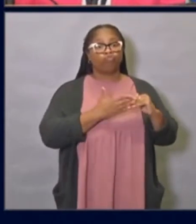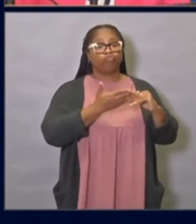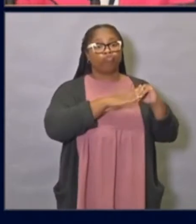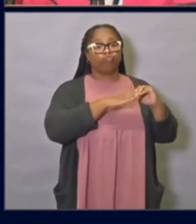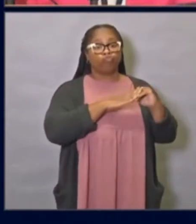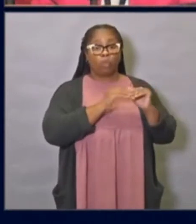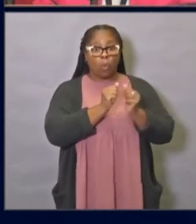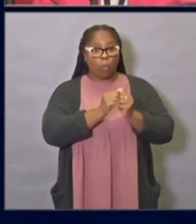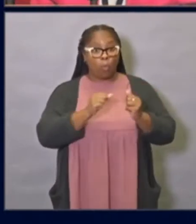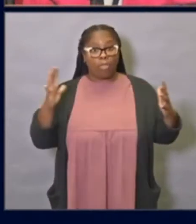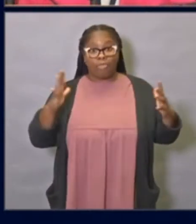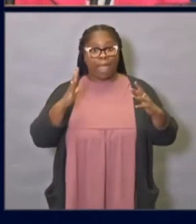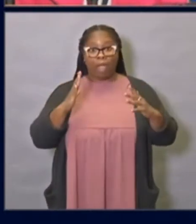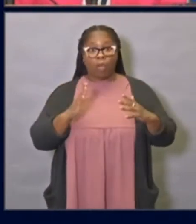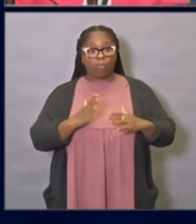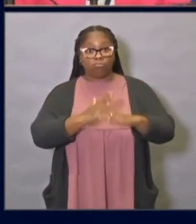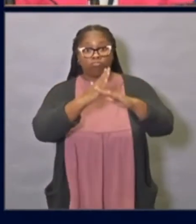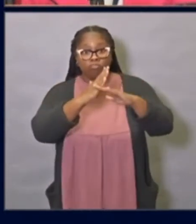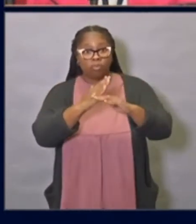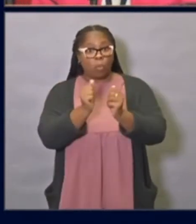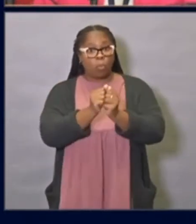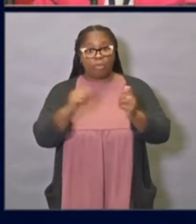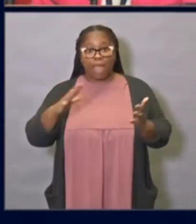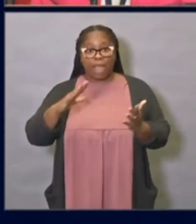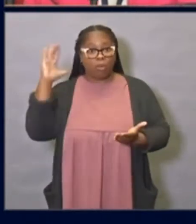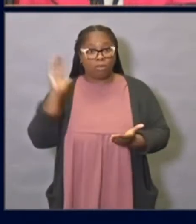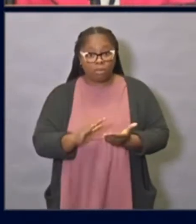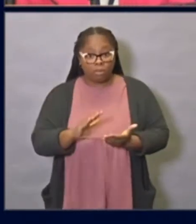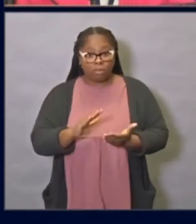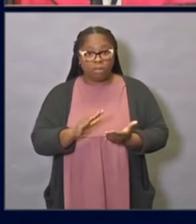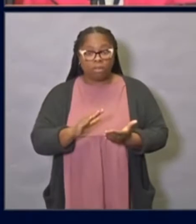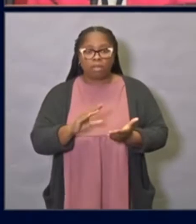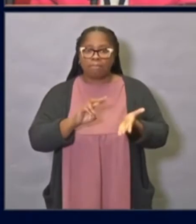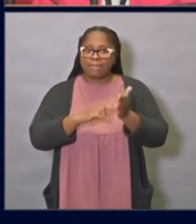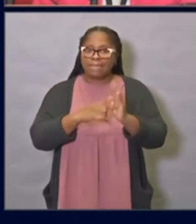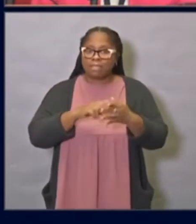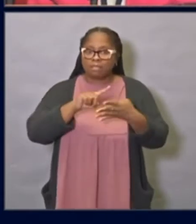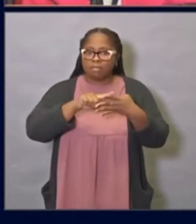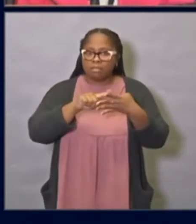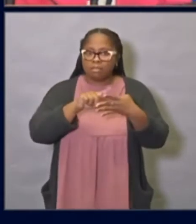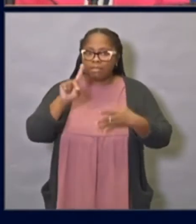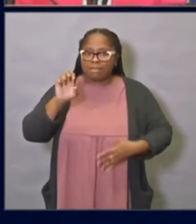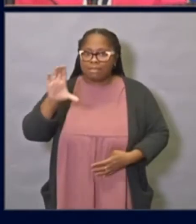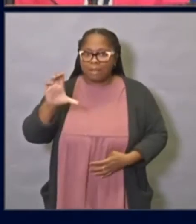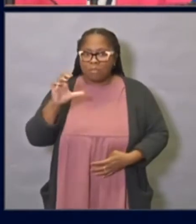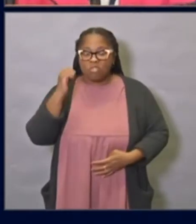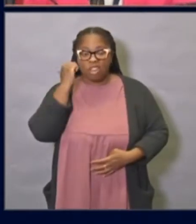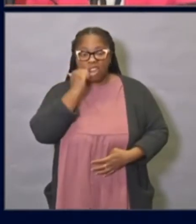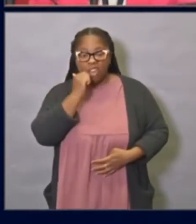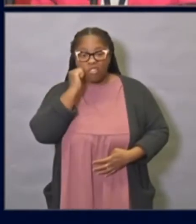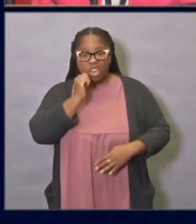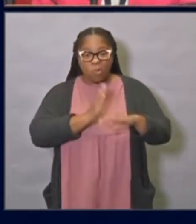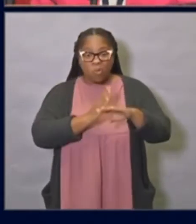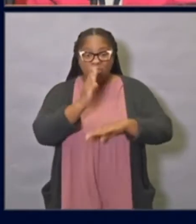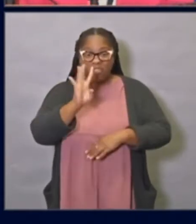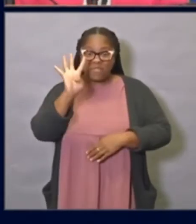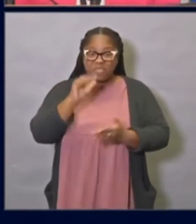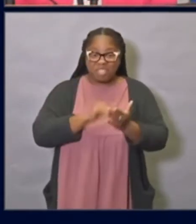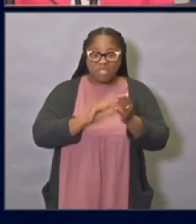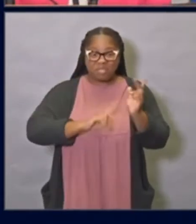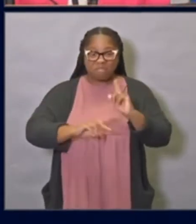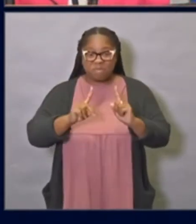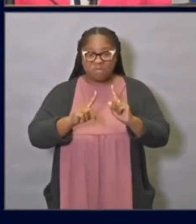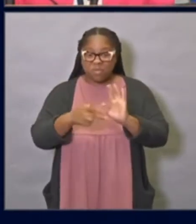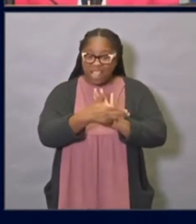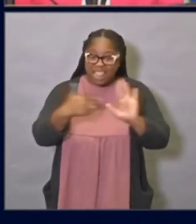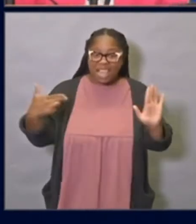we're seeing during this current surge, by early December, daily cases could be more than 4,000 per day,